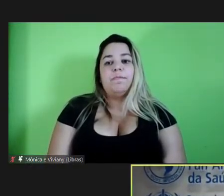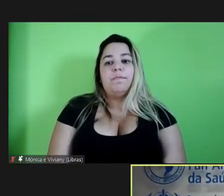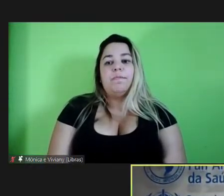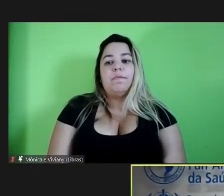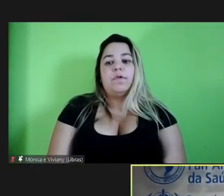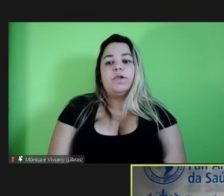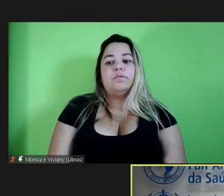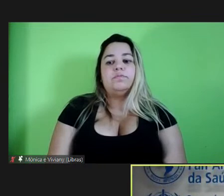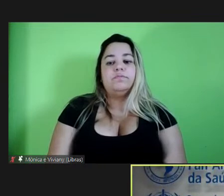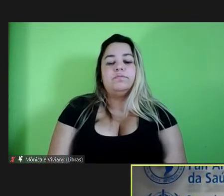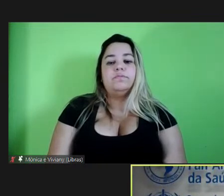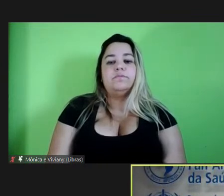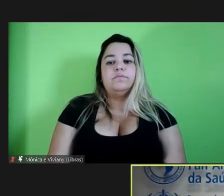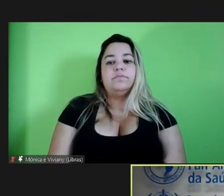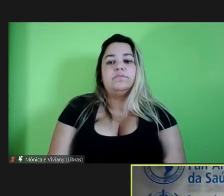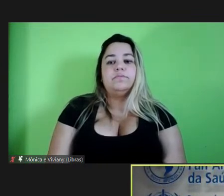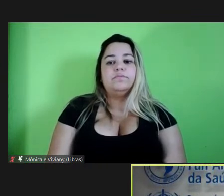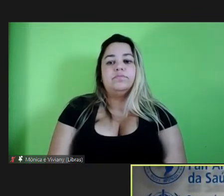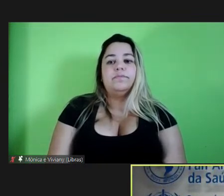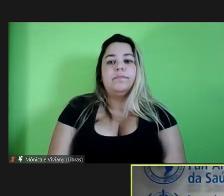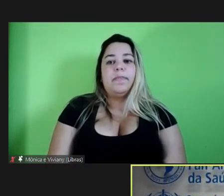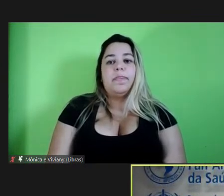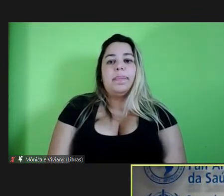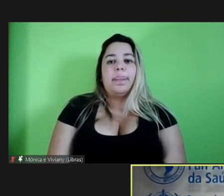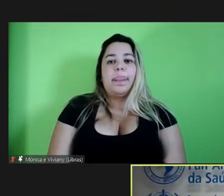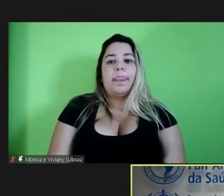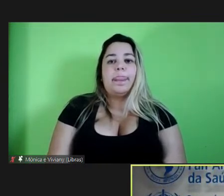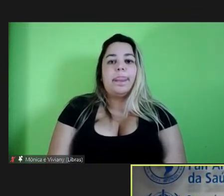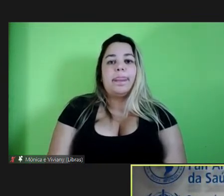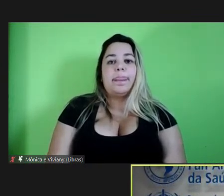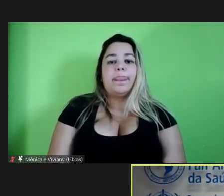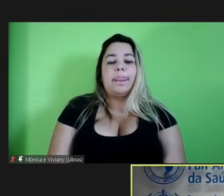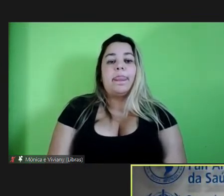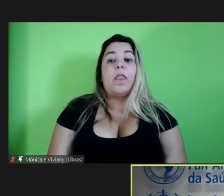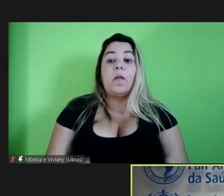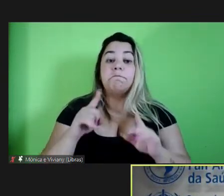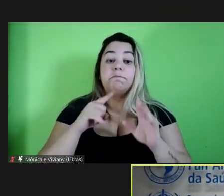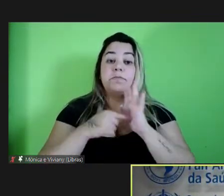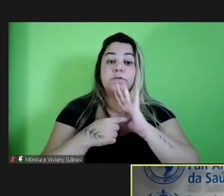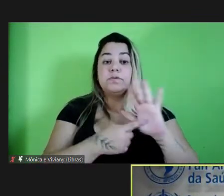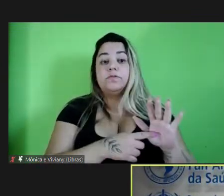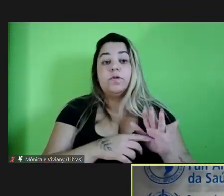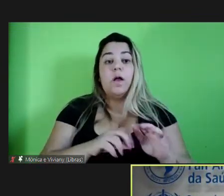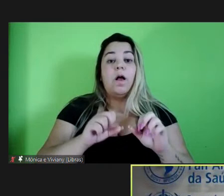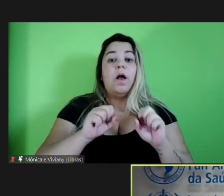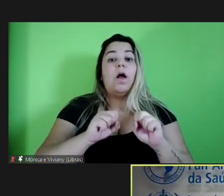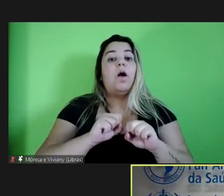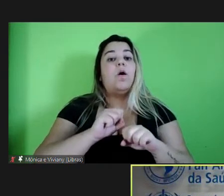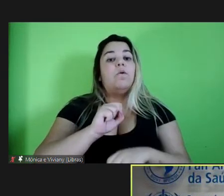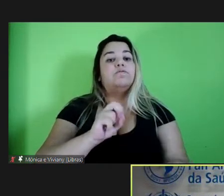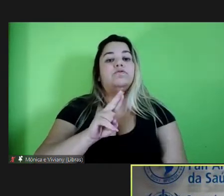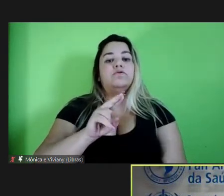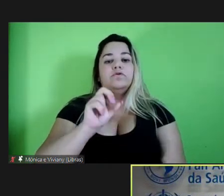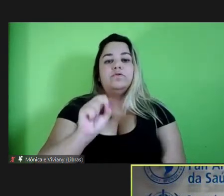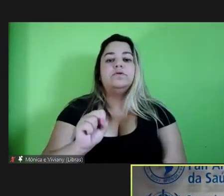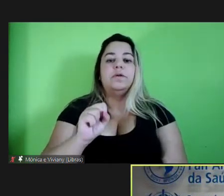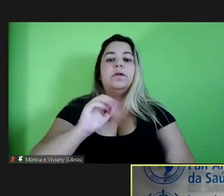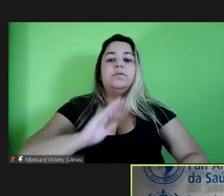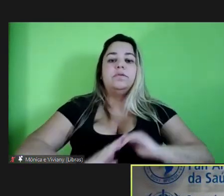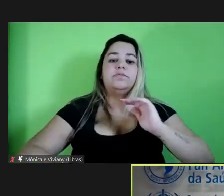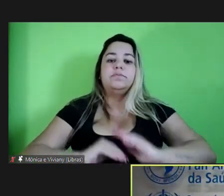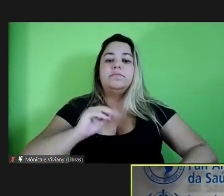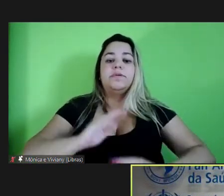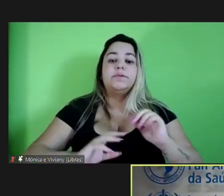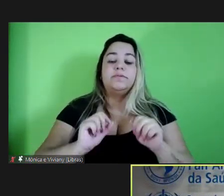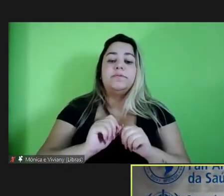Fernanda, nós que agradecemos. Fernanda, we are the ones who thank for your participation, showing the unified health system in